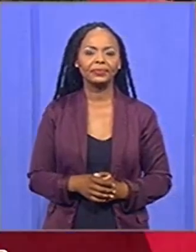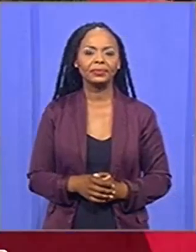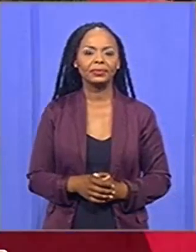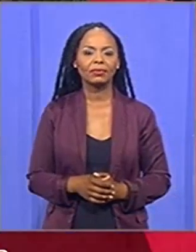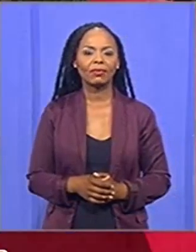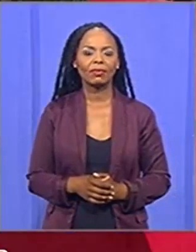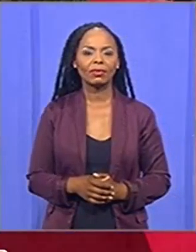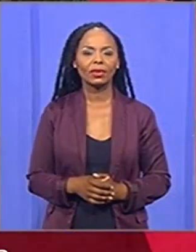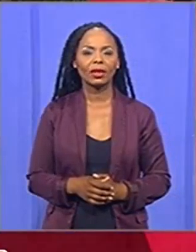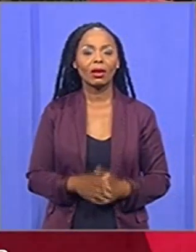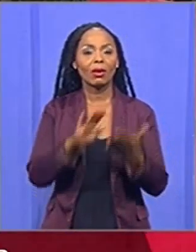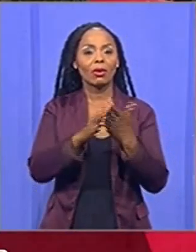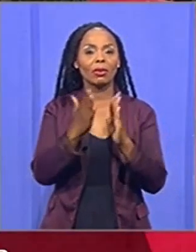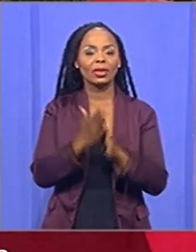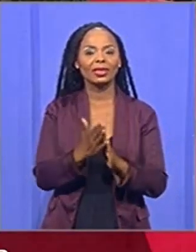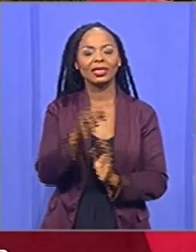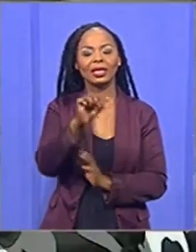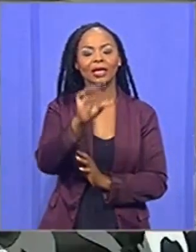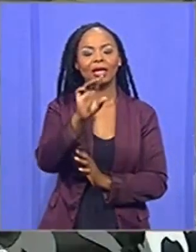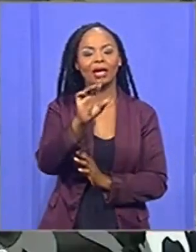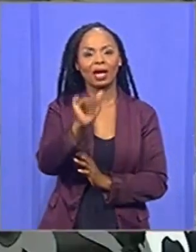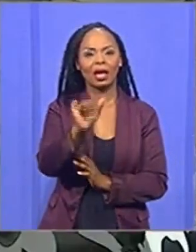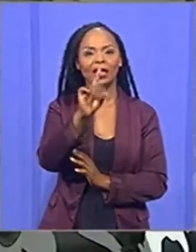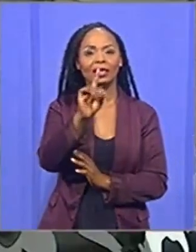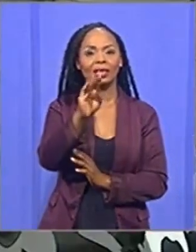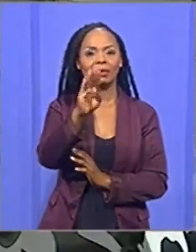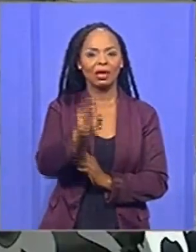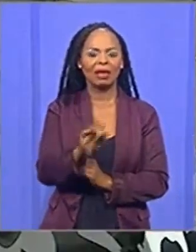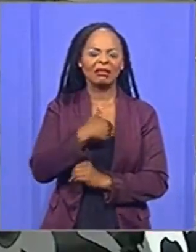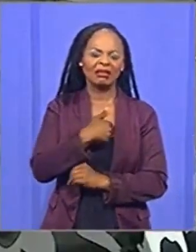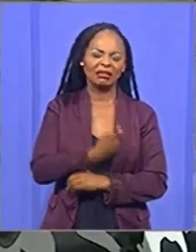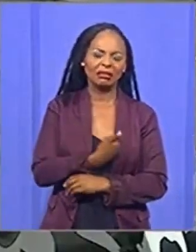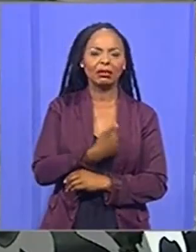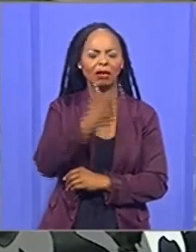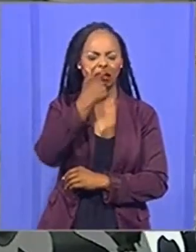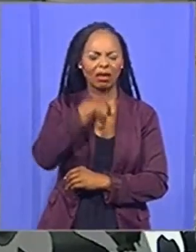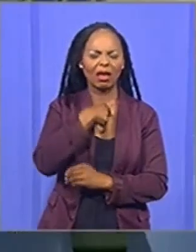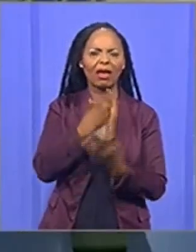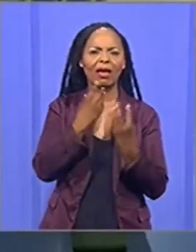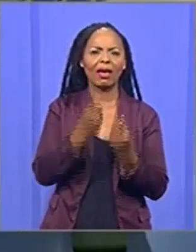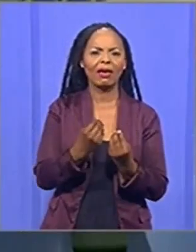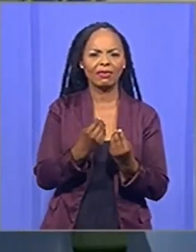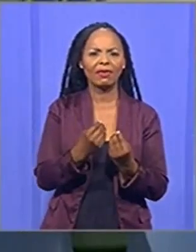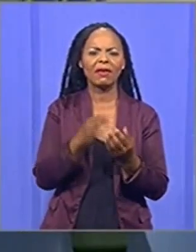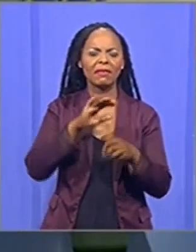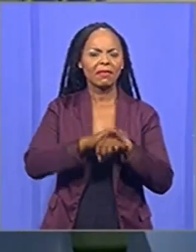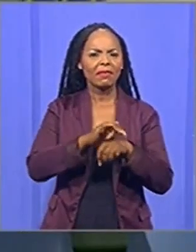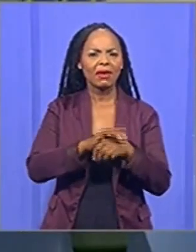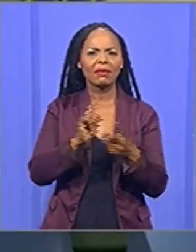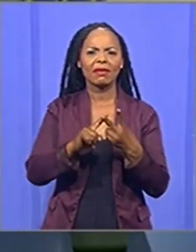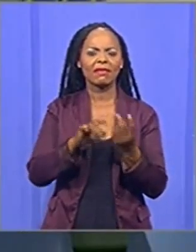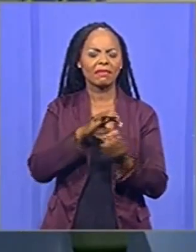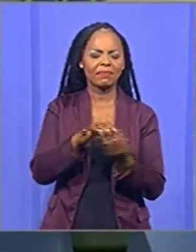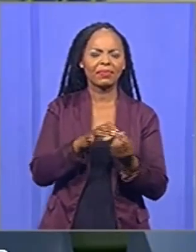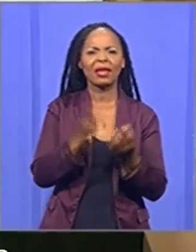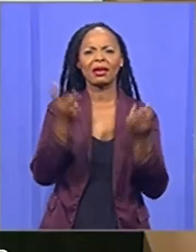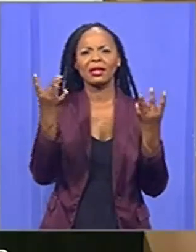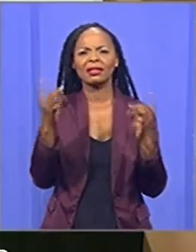Ba lelapa la Gatebe ba saretswe. Lelapa, metswalle le barutwana mmoho le baahi ba dumedisa